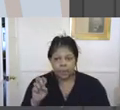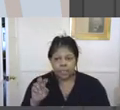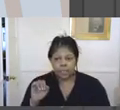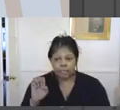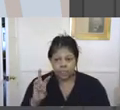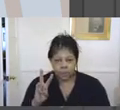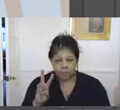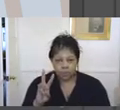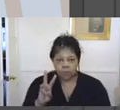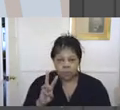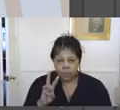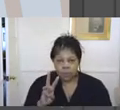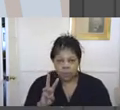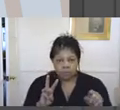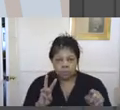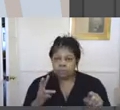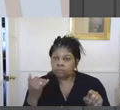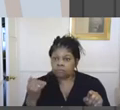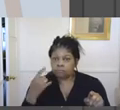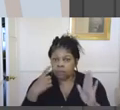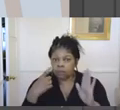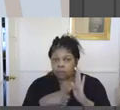Notice a difference.